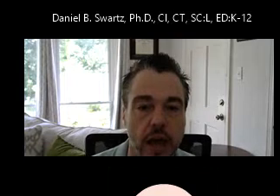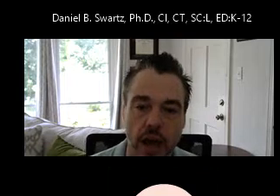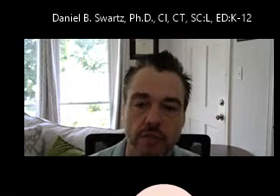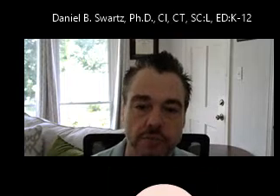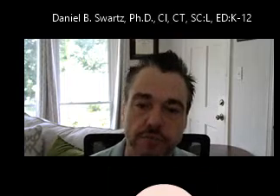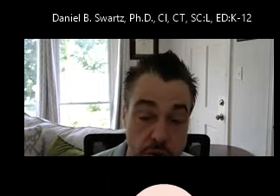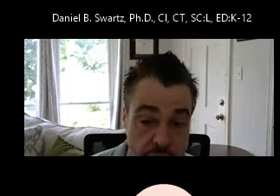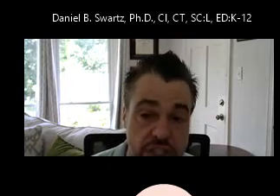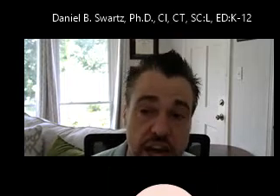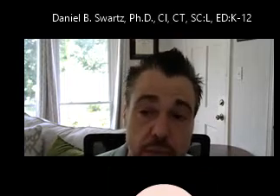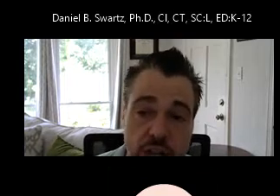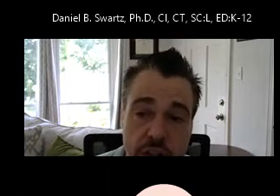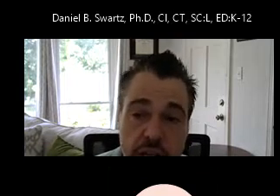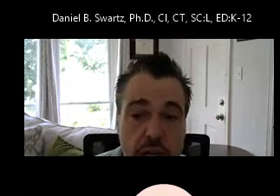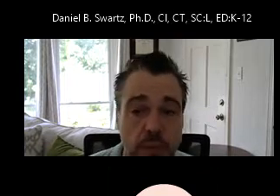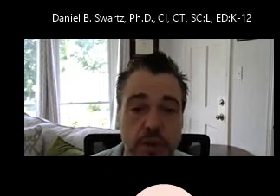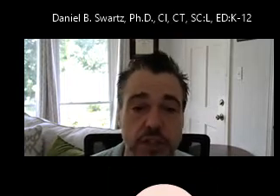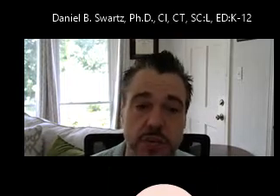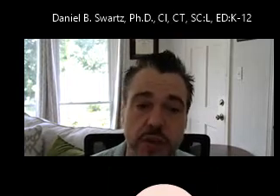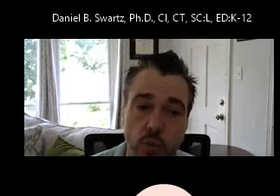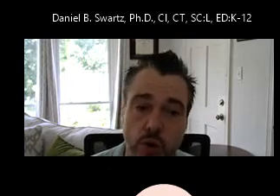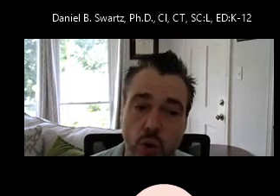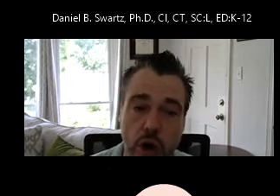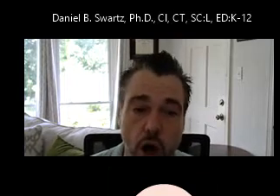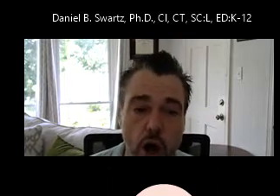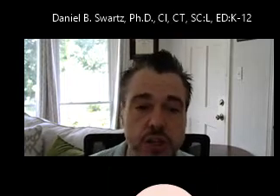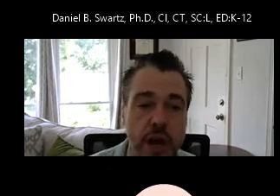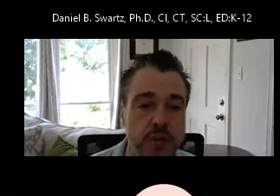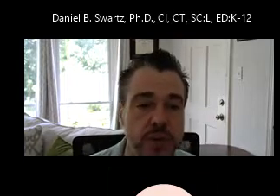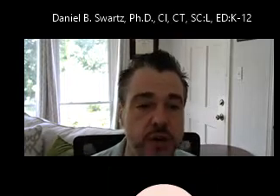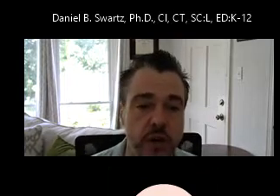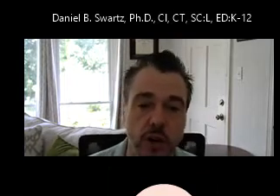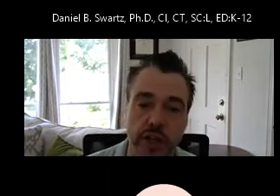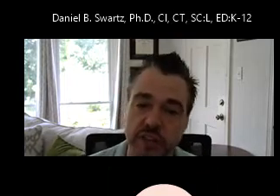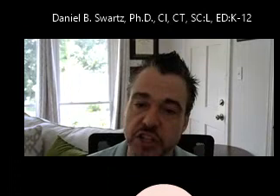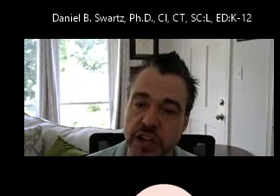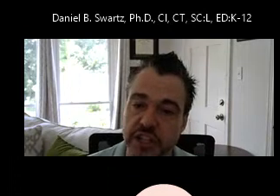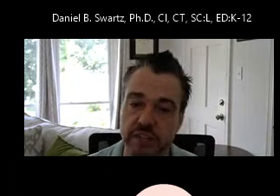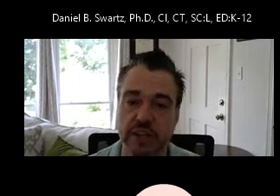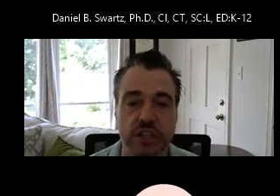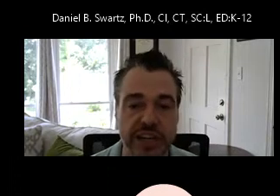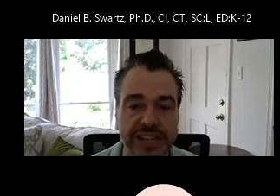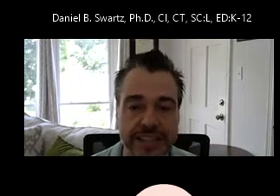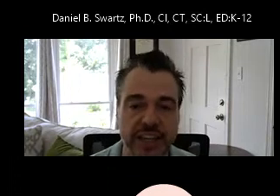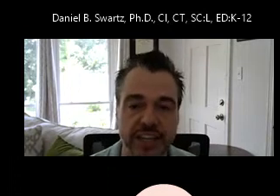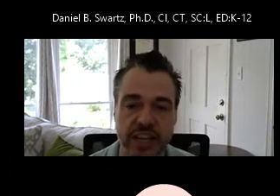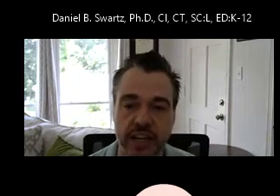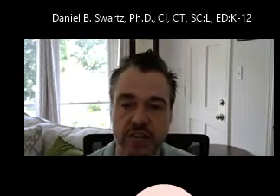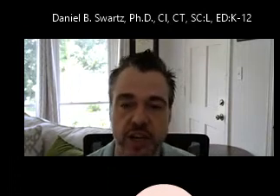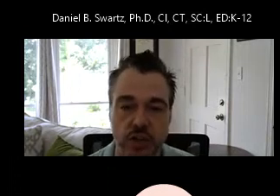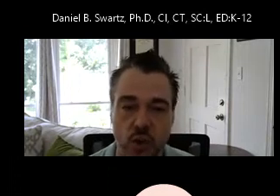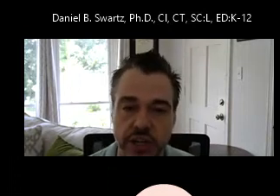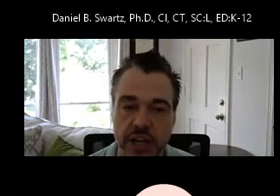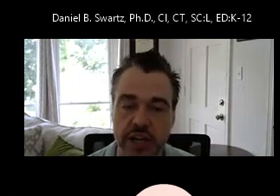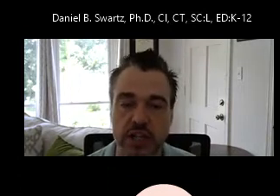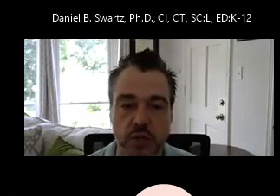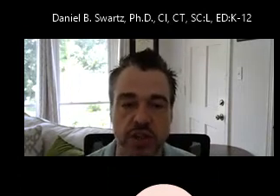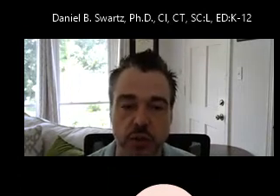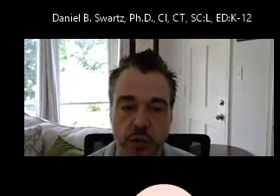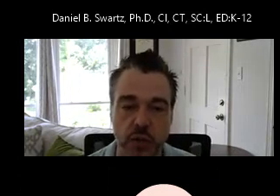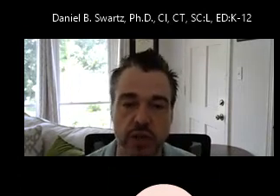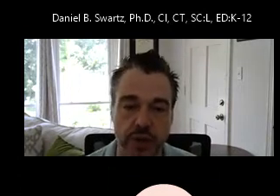activities. For this time study, participants will record all time spent on early intervention activities during 10 consecutive scheduled